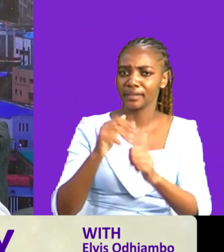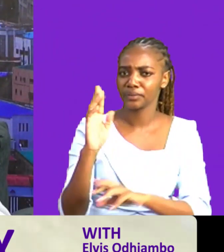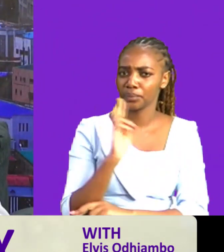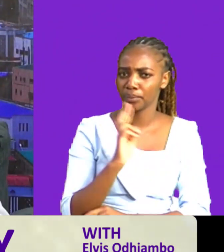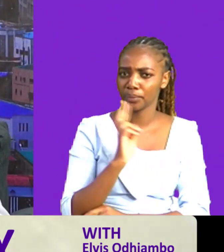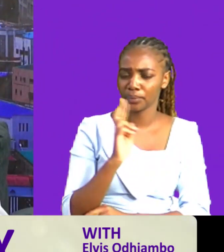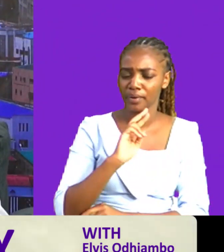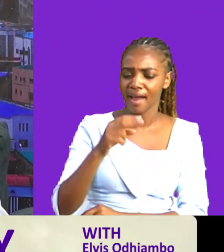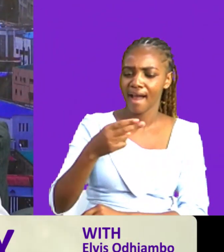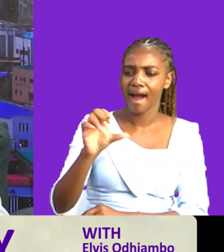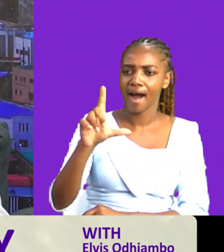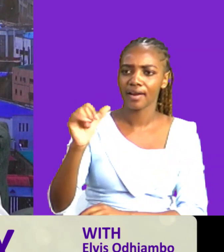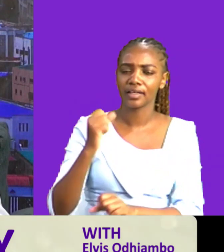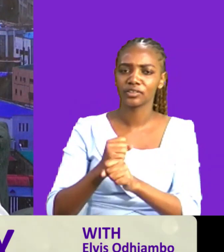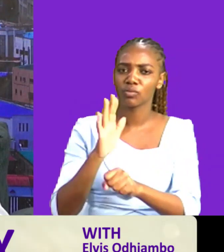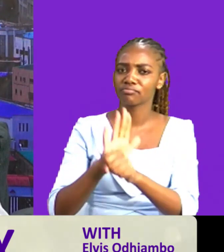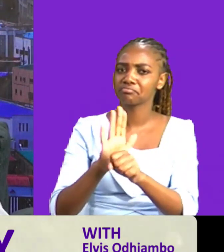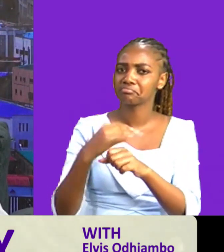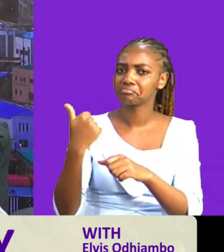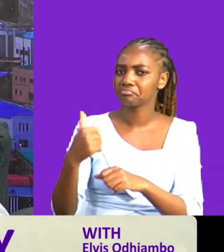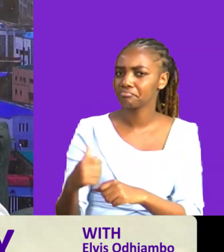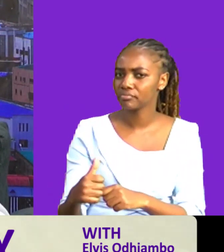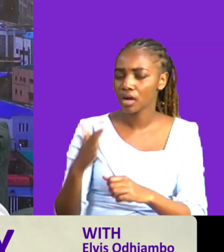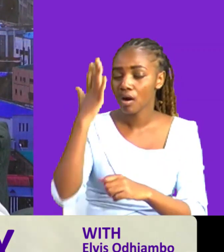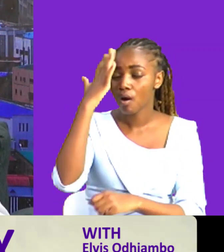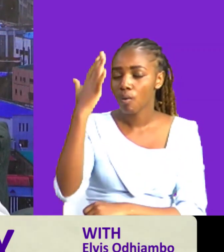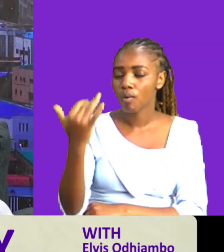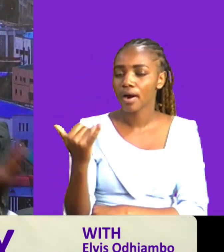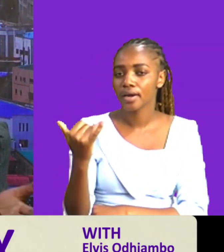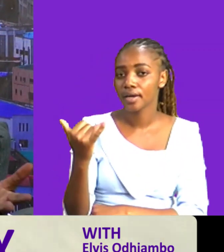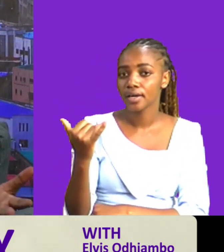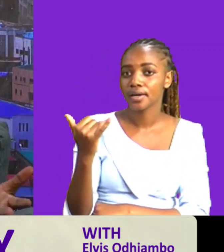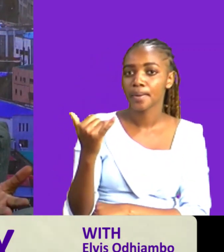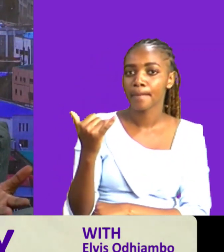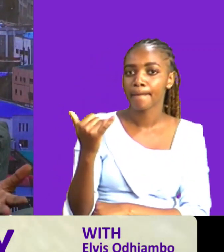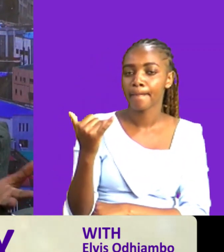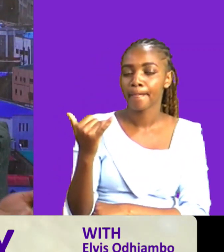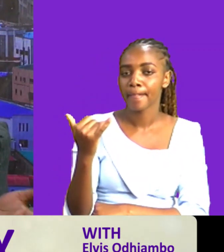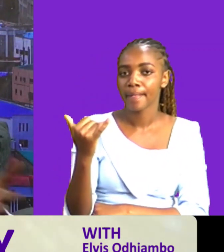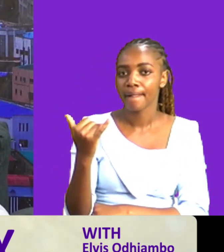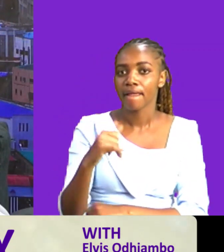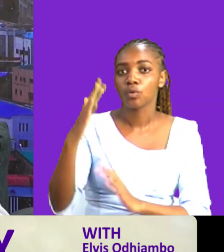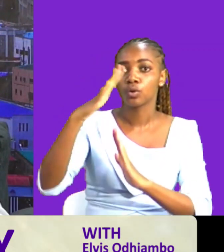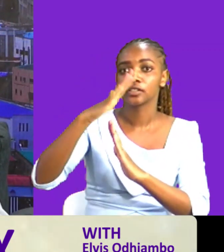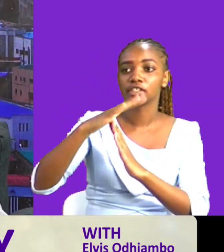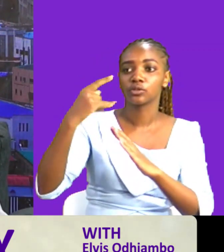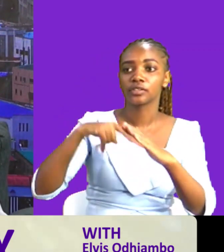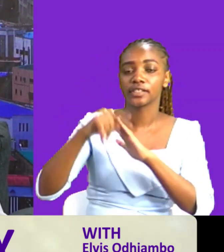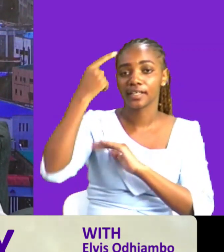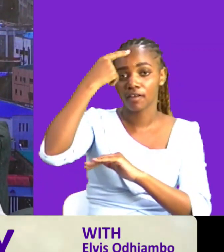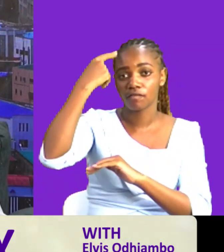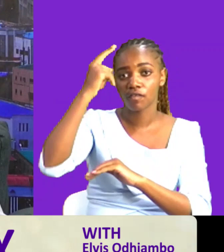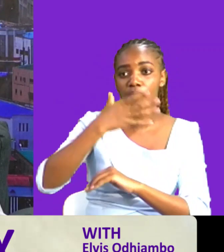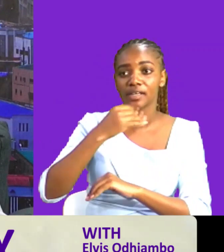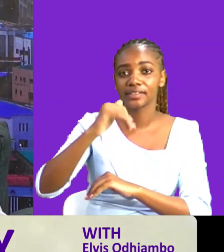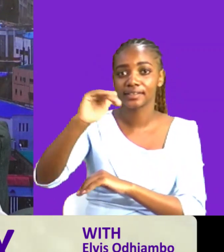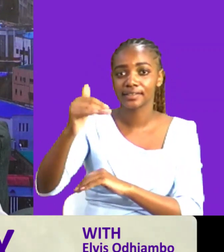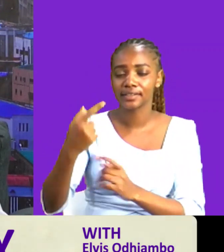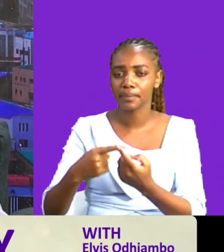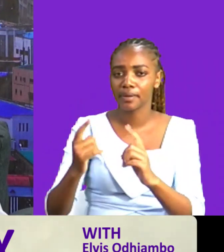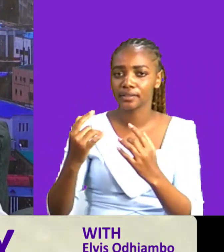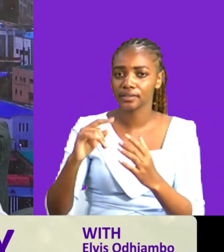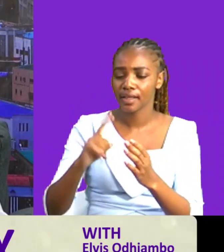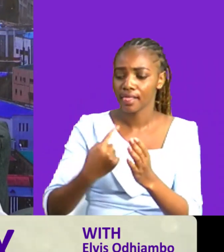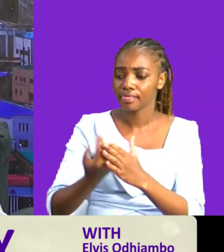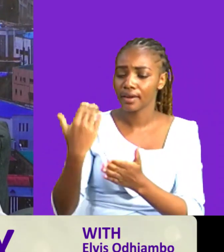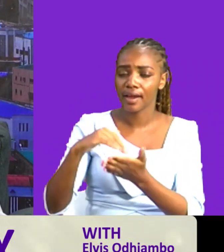as much as many had anticipated because of him being the top striker for Manchester City this season. But then again,